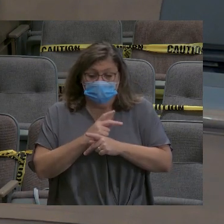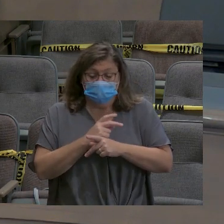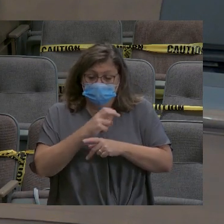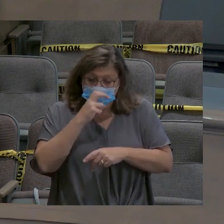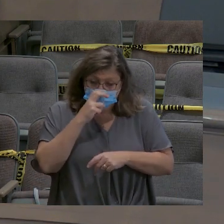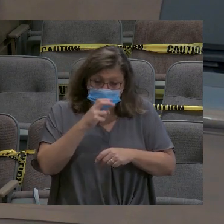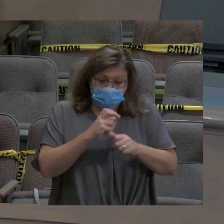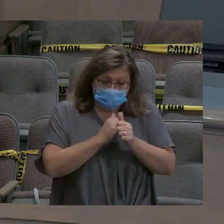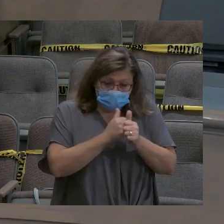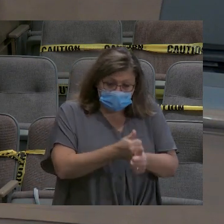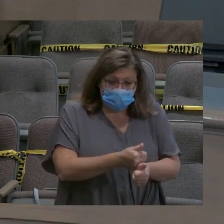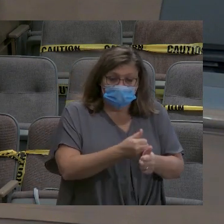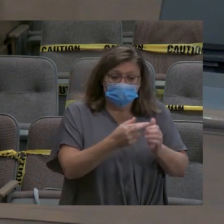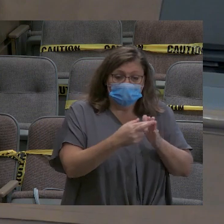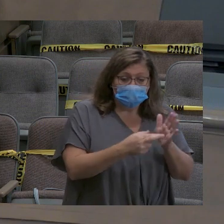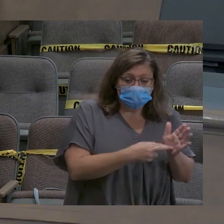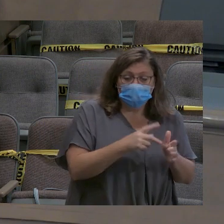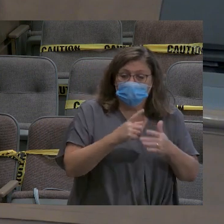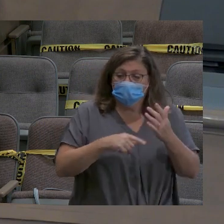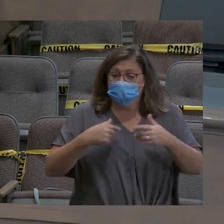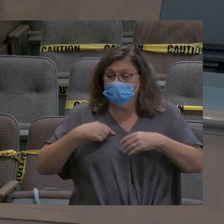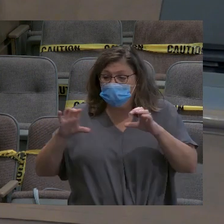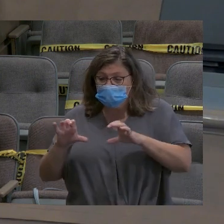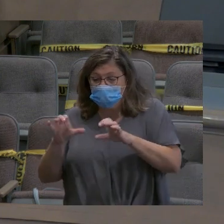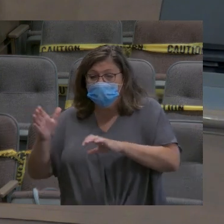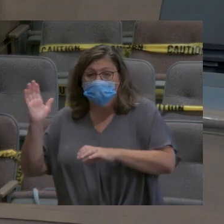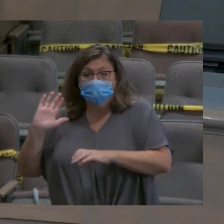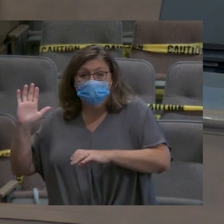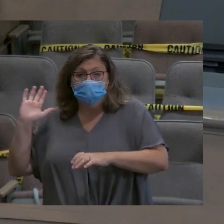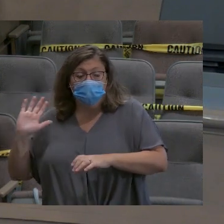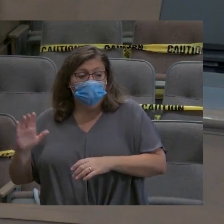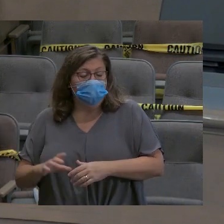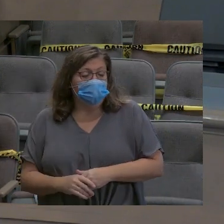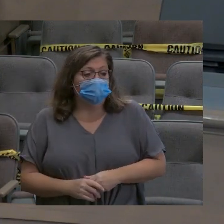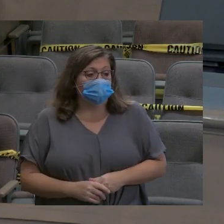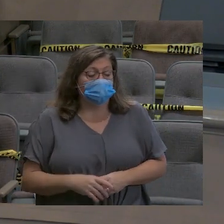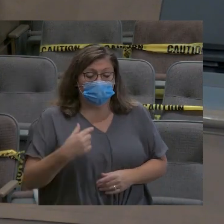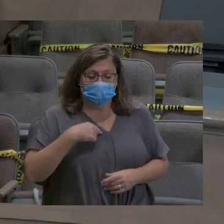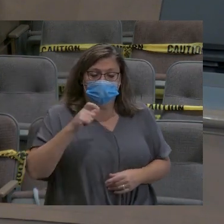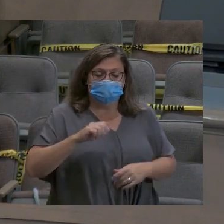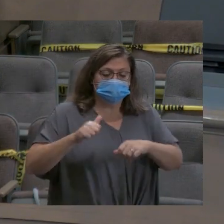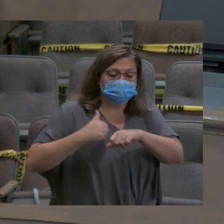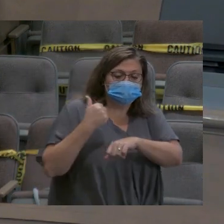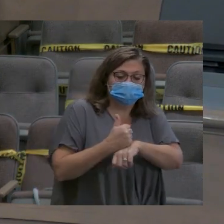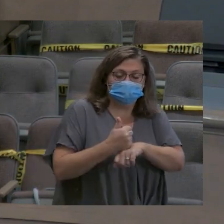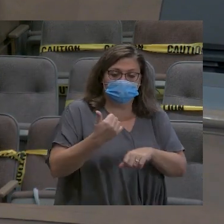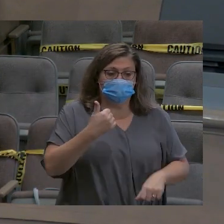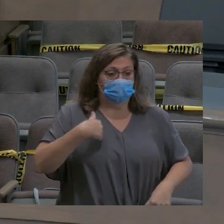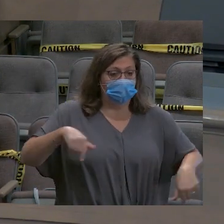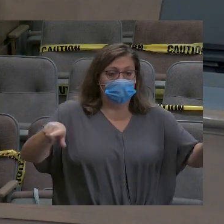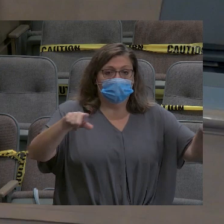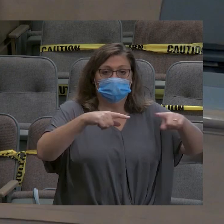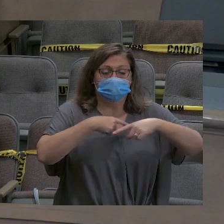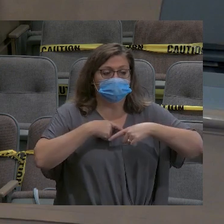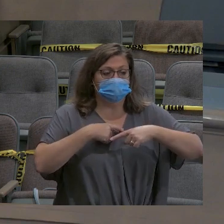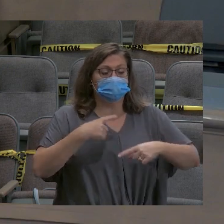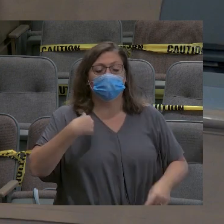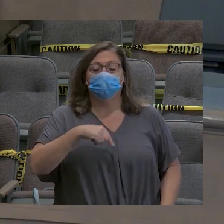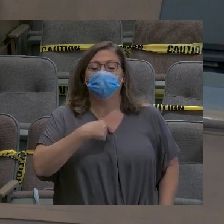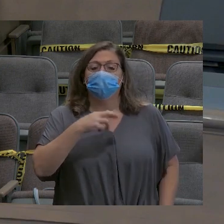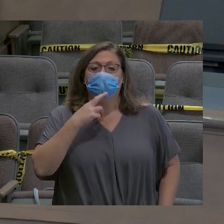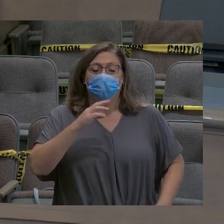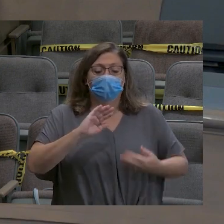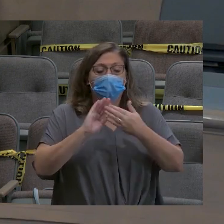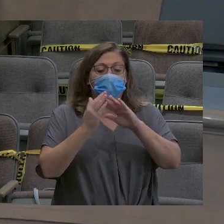doing, we can actually establish ourselves and continue to establish ourselves as being the community